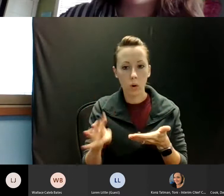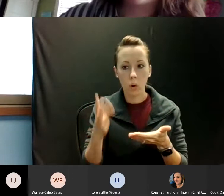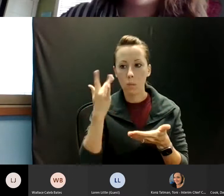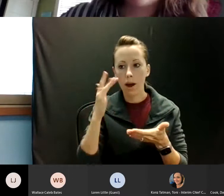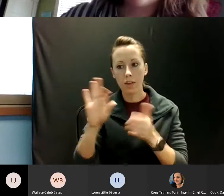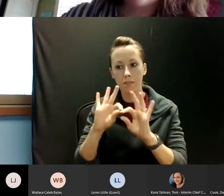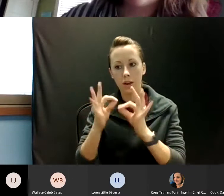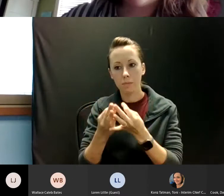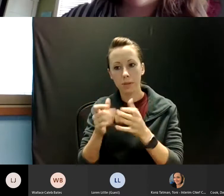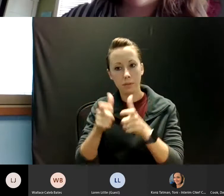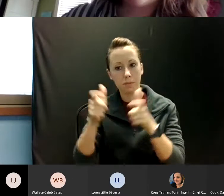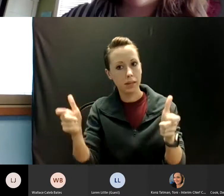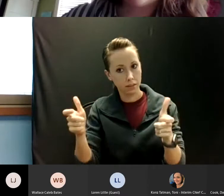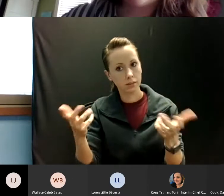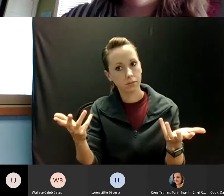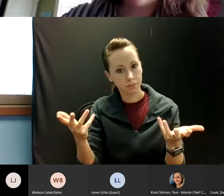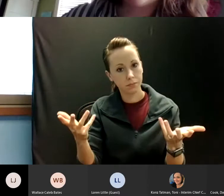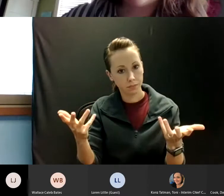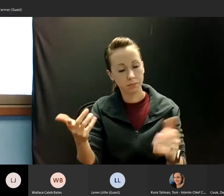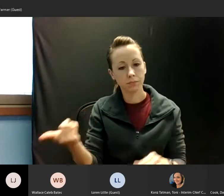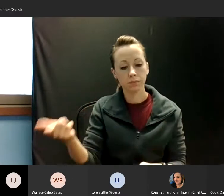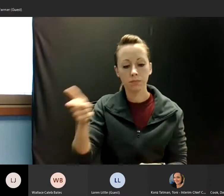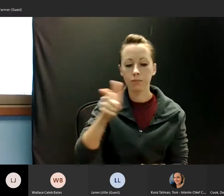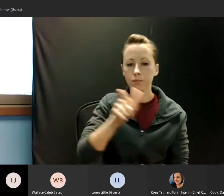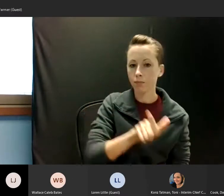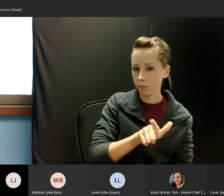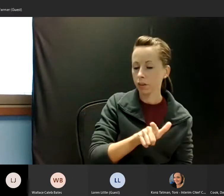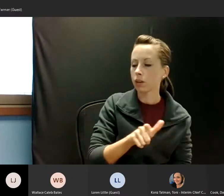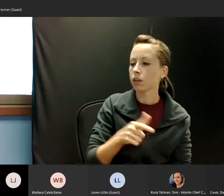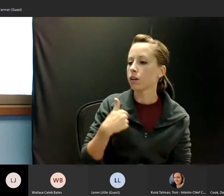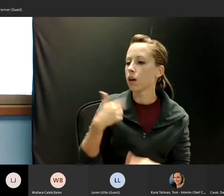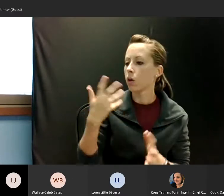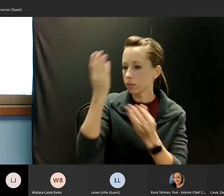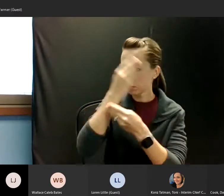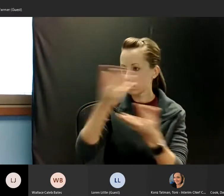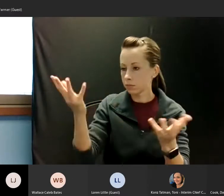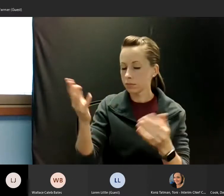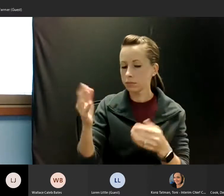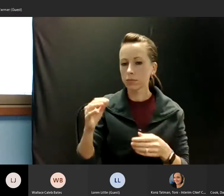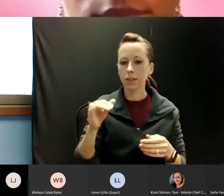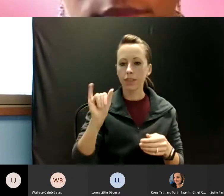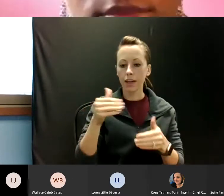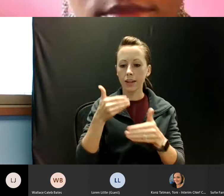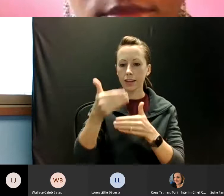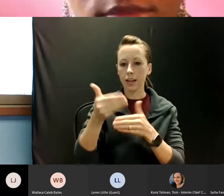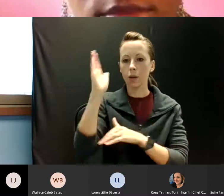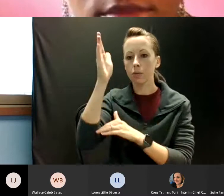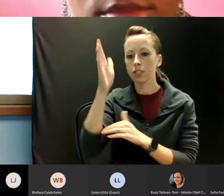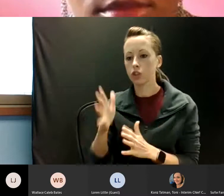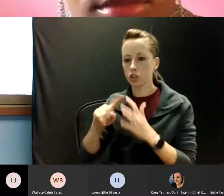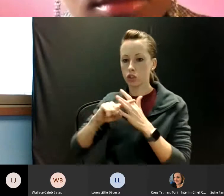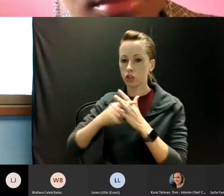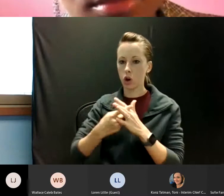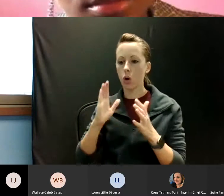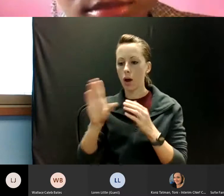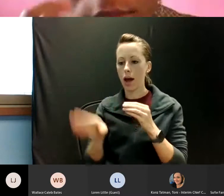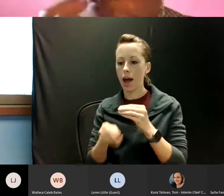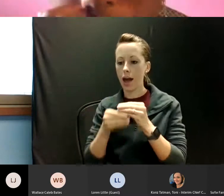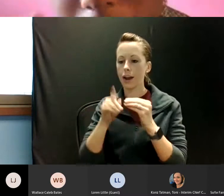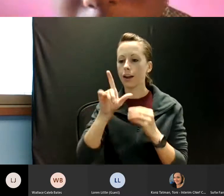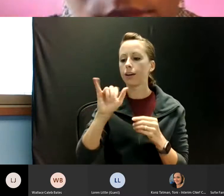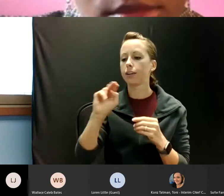things like that. A couple of things that I will share with you guys. When the next presenter jumps on, I will put a link in the